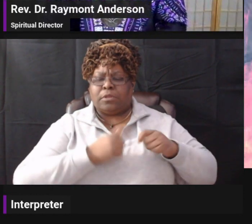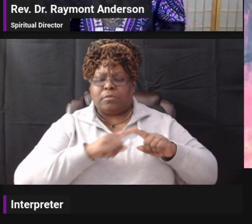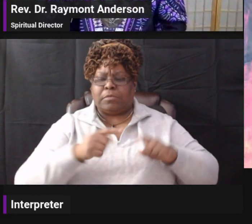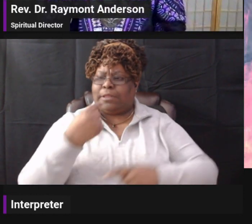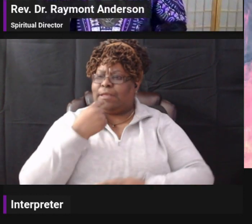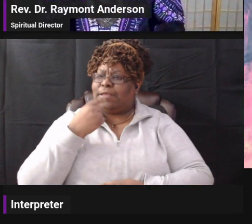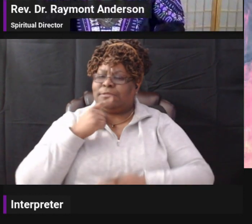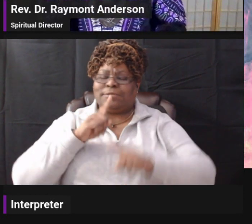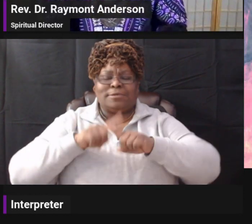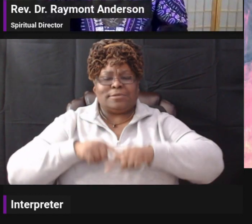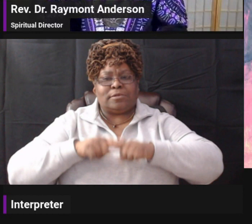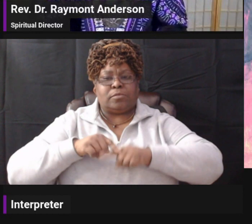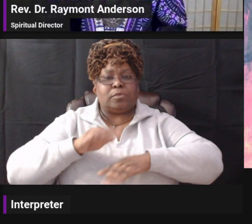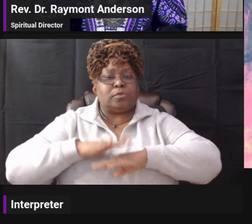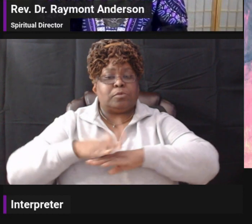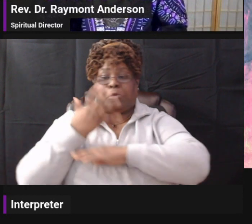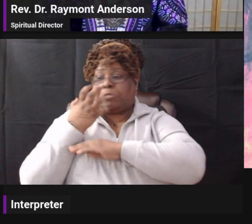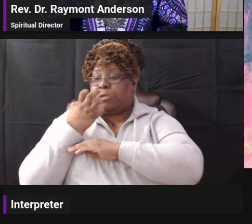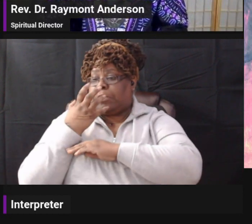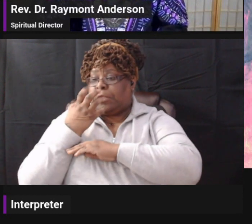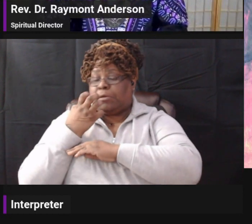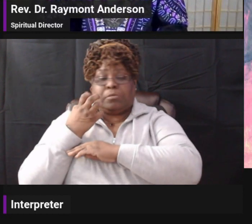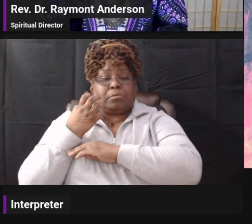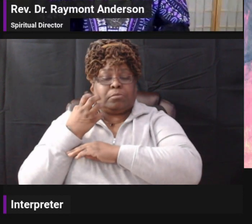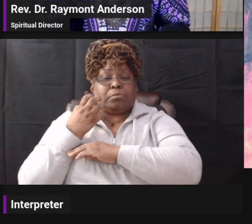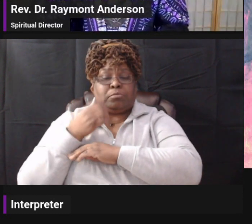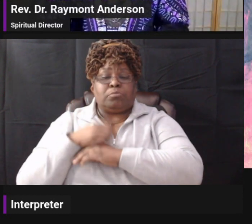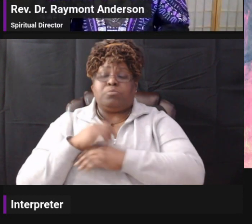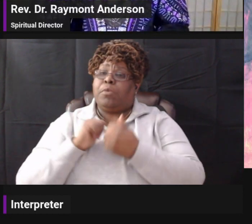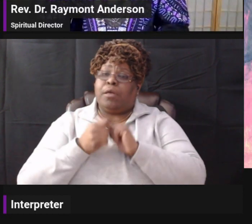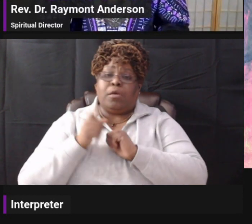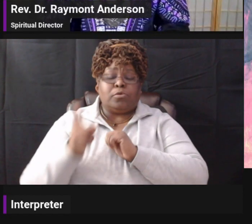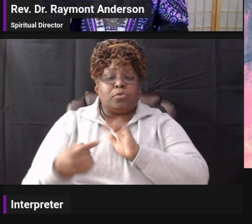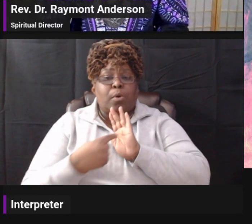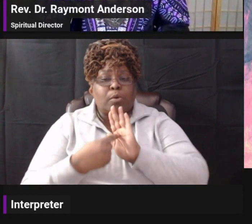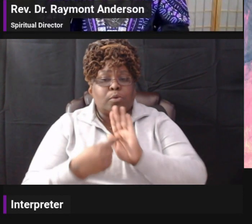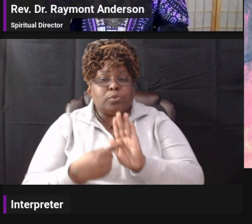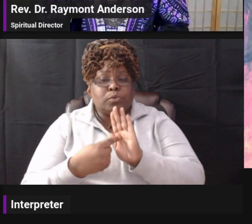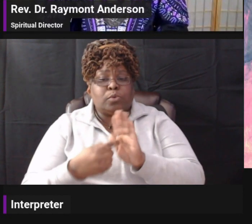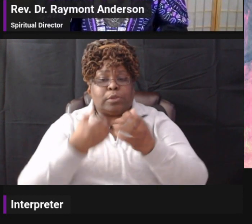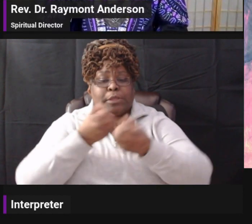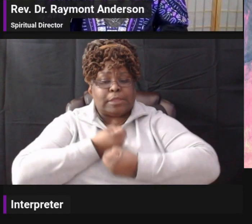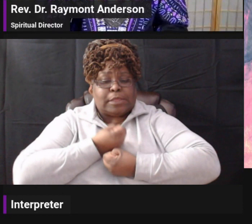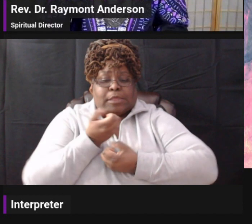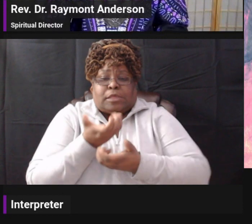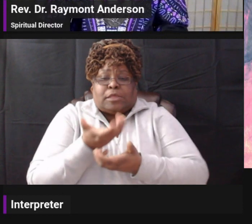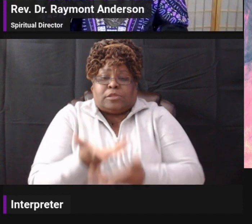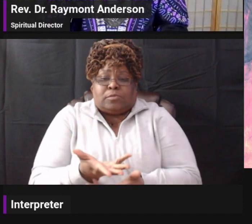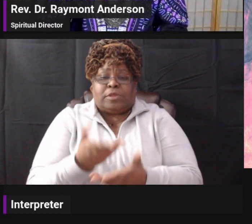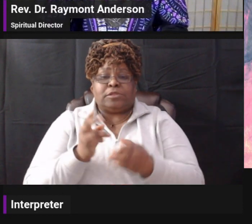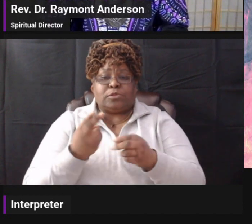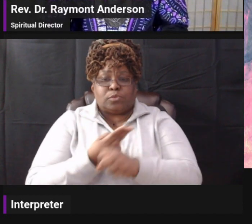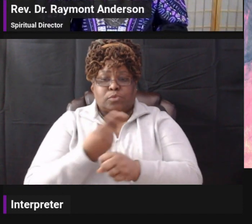freely. And I would say, well, it depends on what the anger is related to and how you are channeling